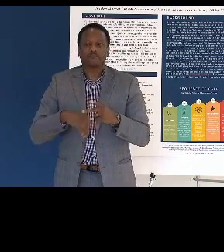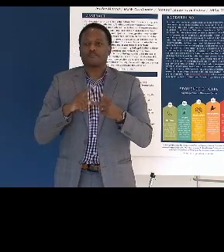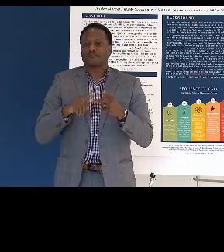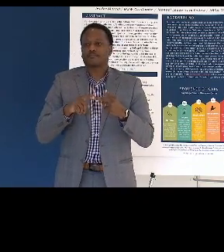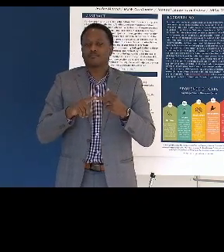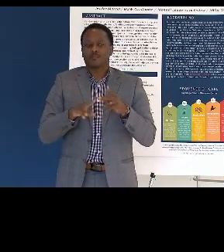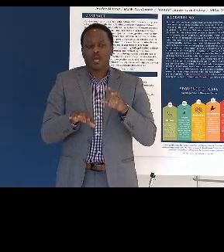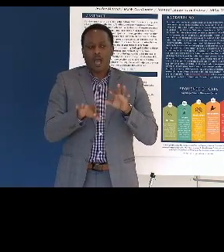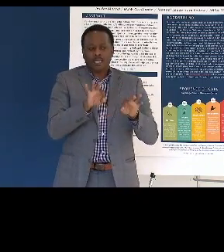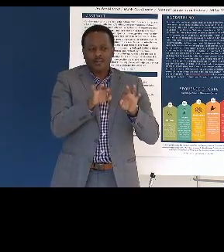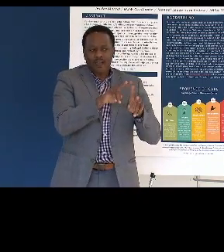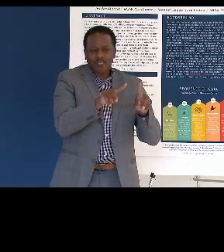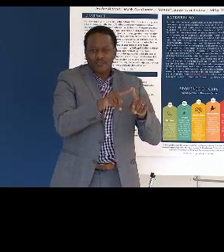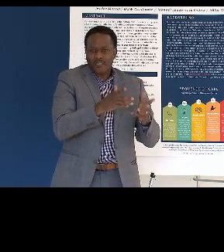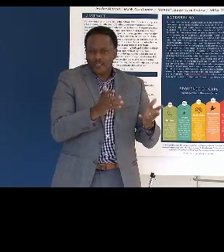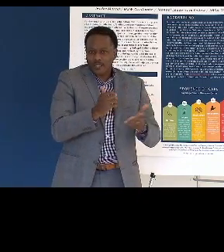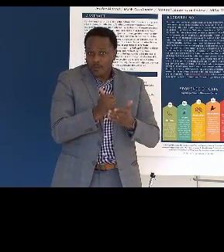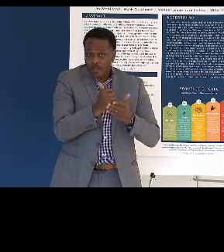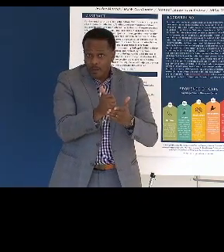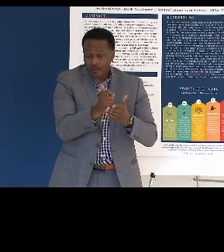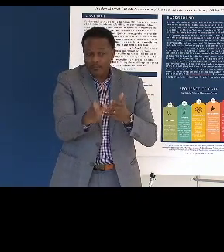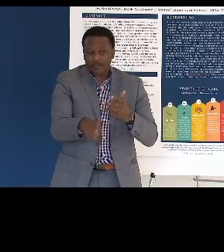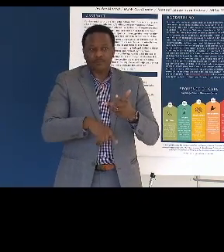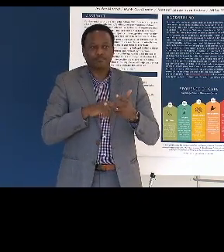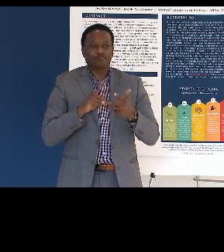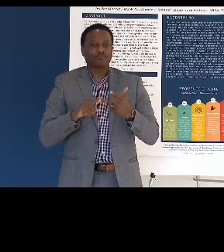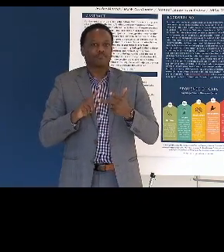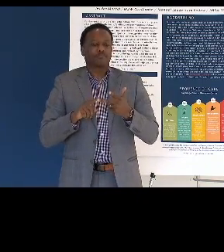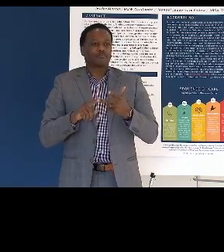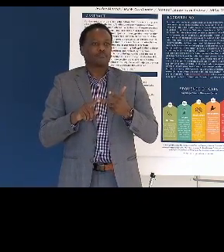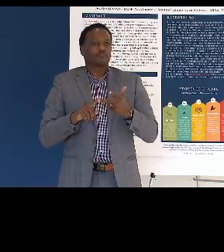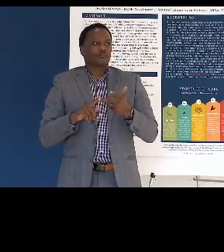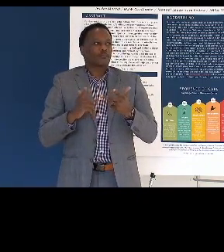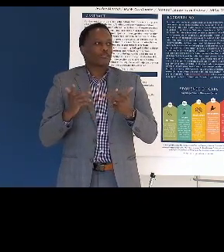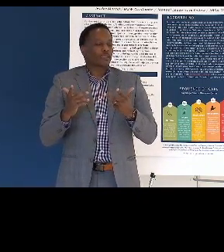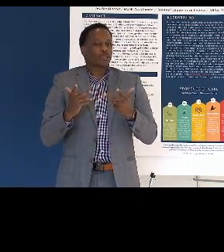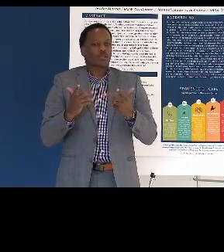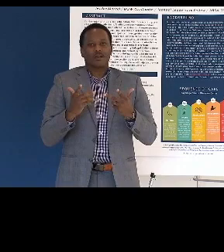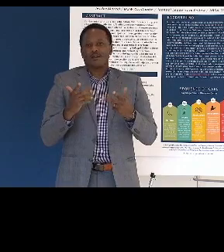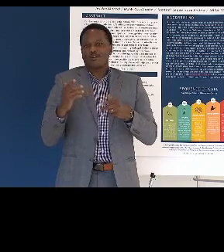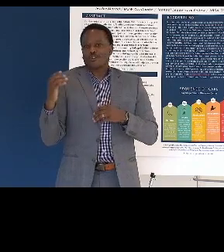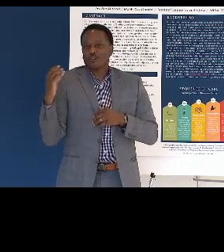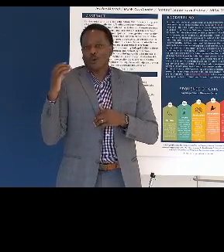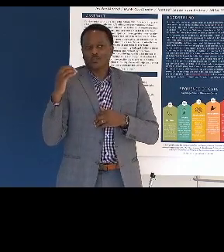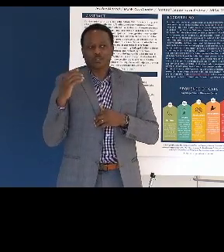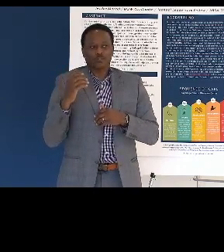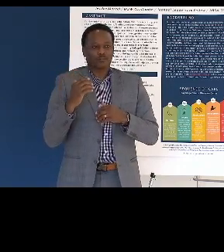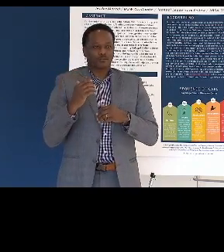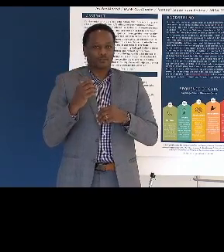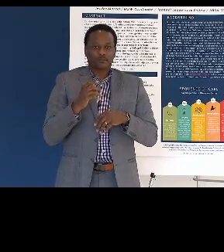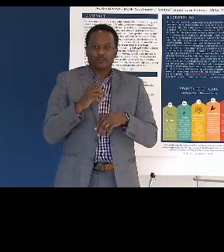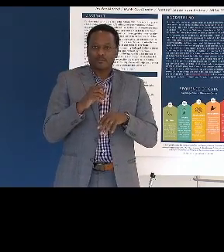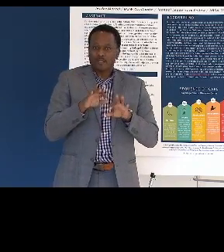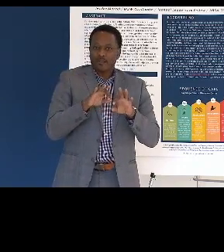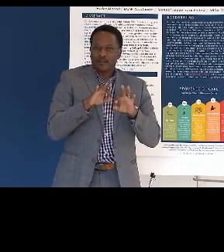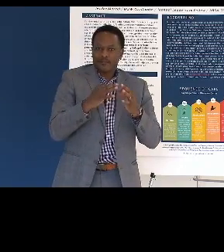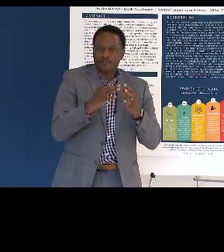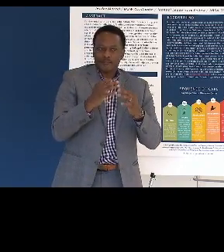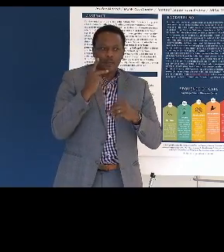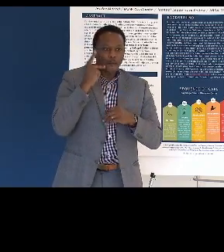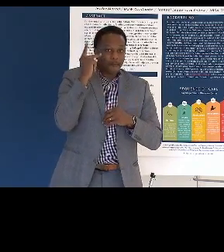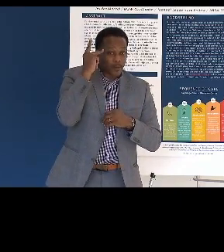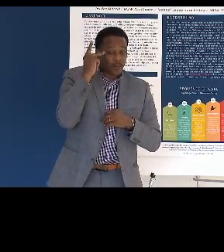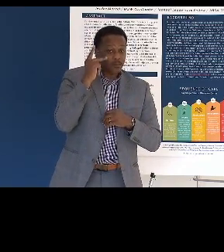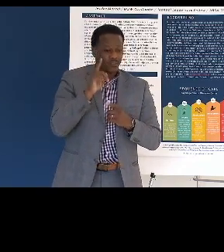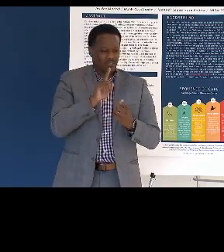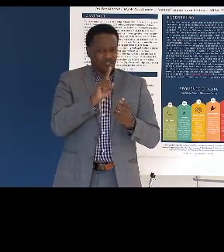help. They're also available to coach the parent or the caregivers in real time